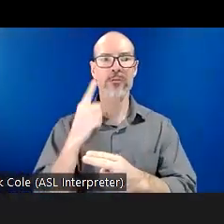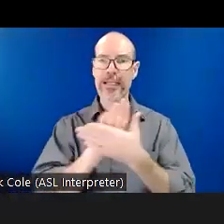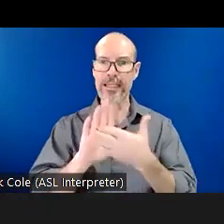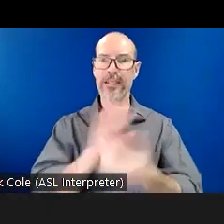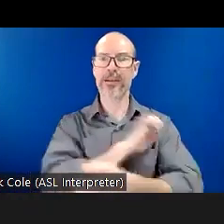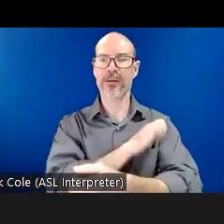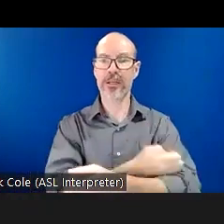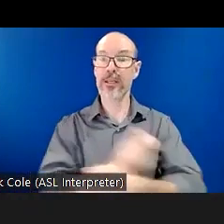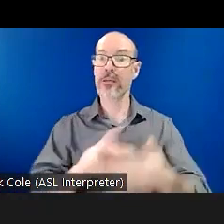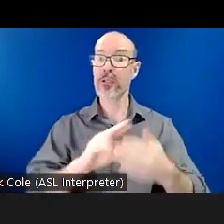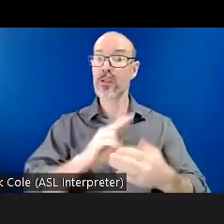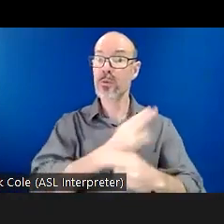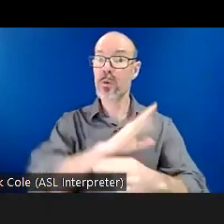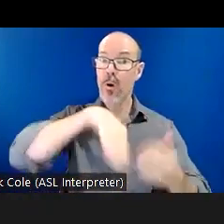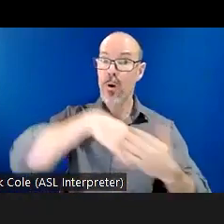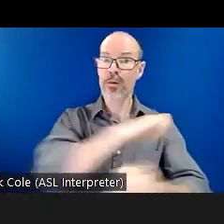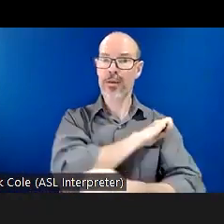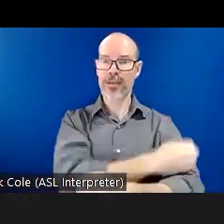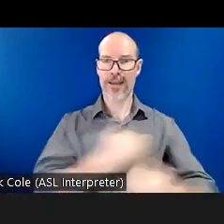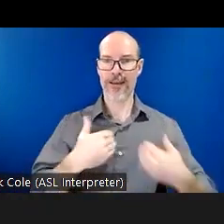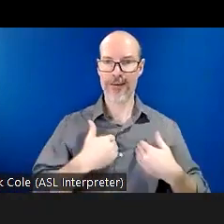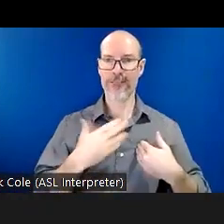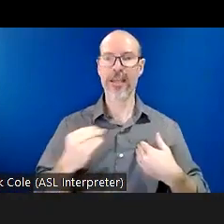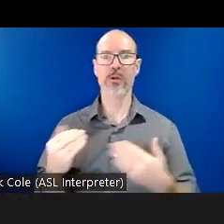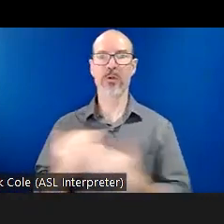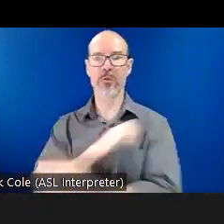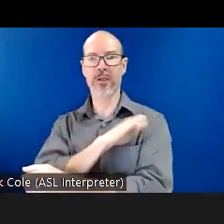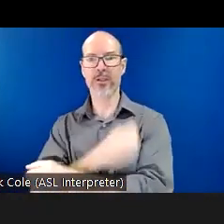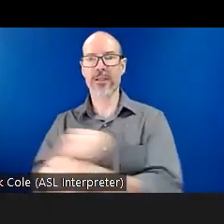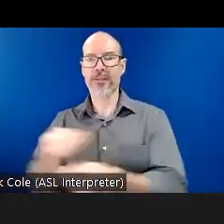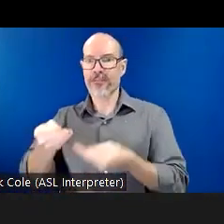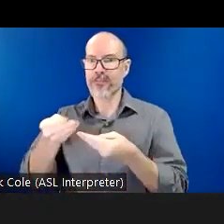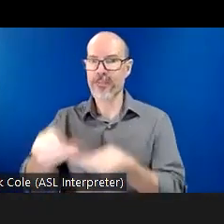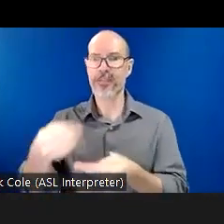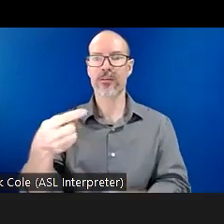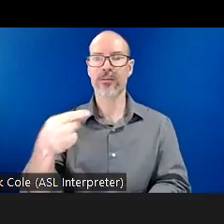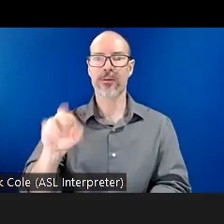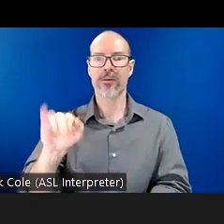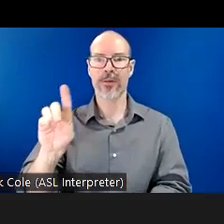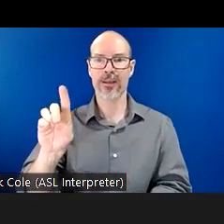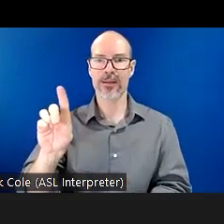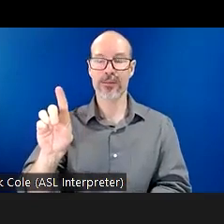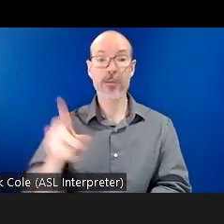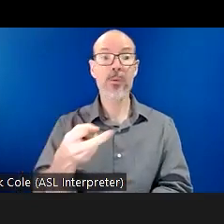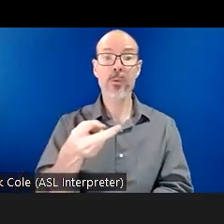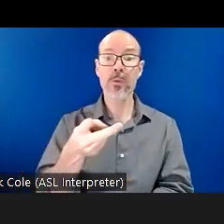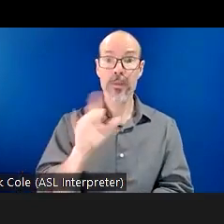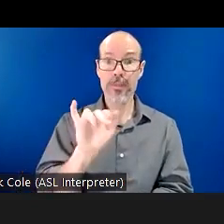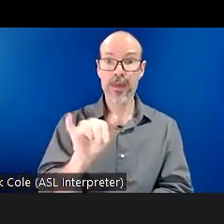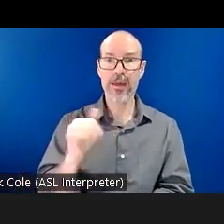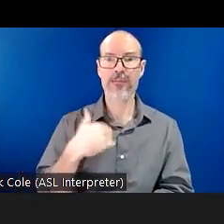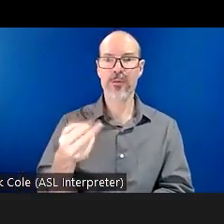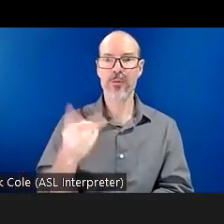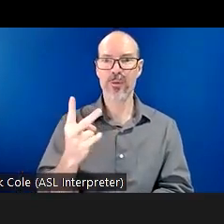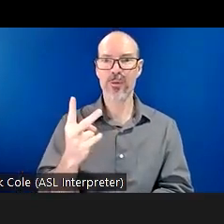energy that we have, as well as the new clean energy onto the grid. In this area, we're looking at two priority projects, including